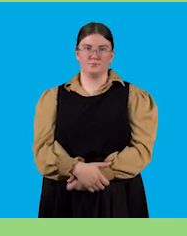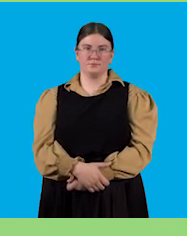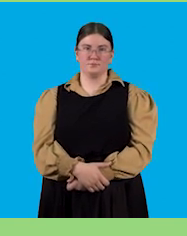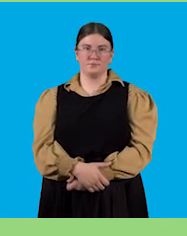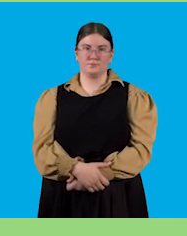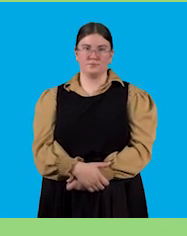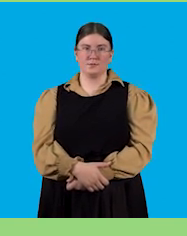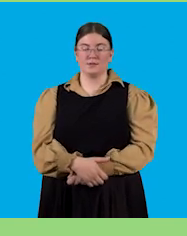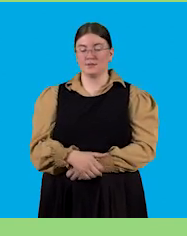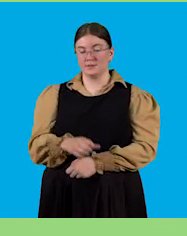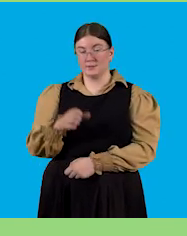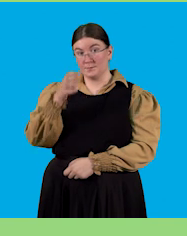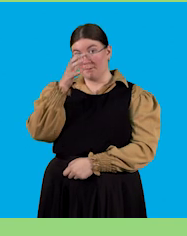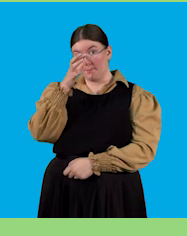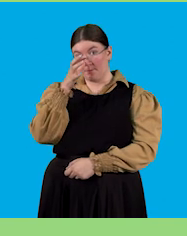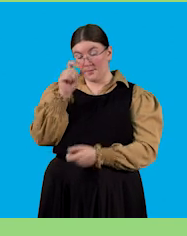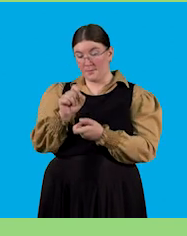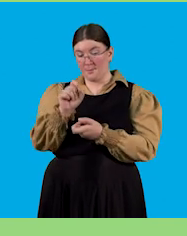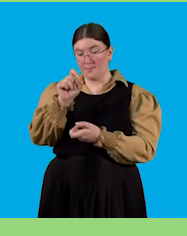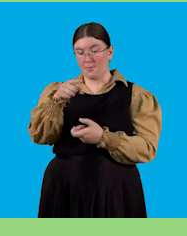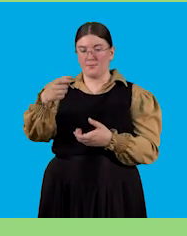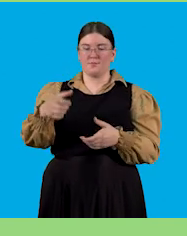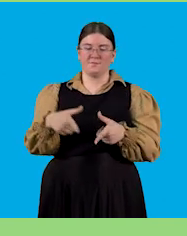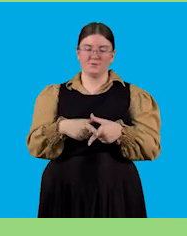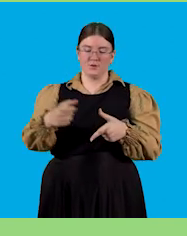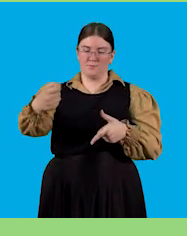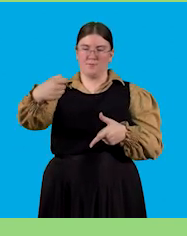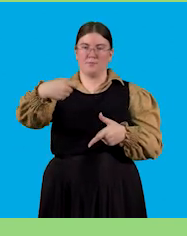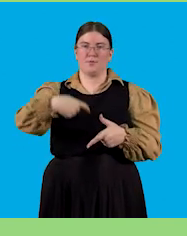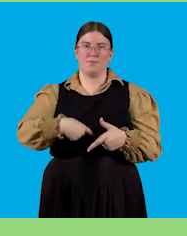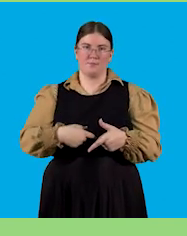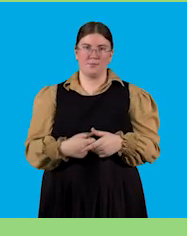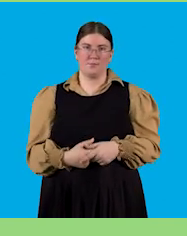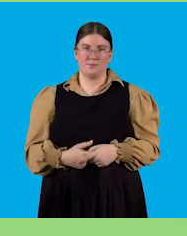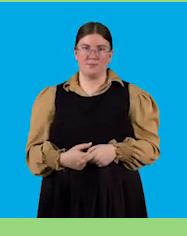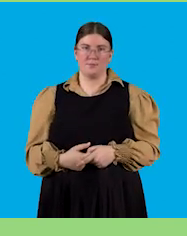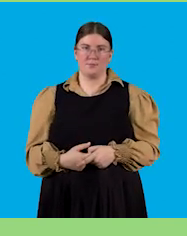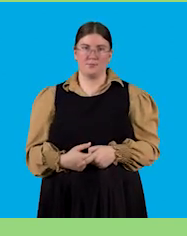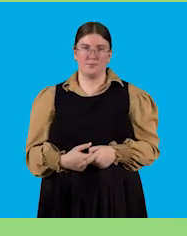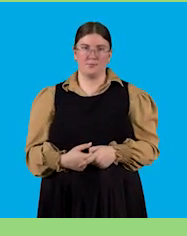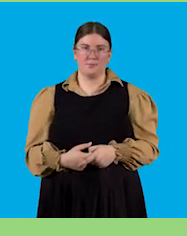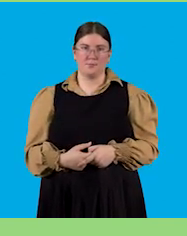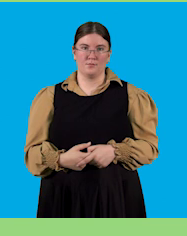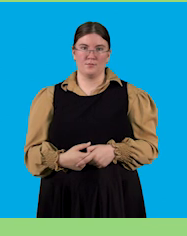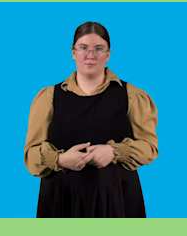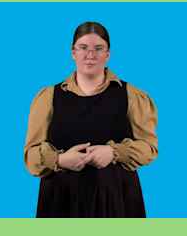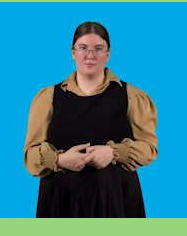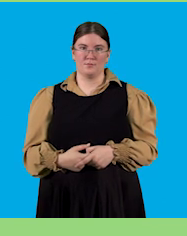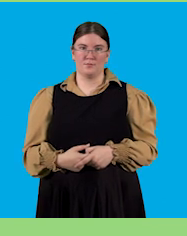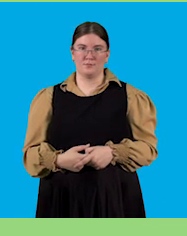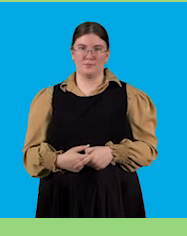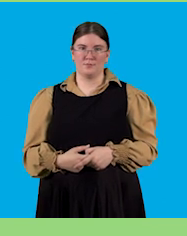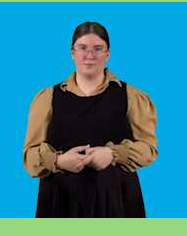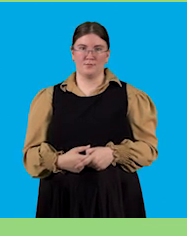Sperm will be ejaculated into the vagina, or will be deposited into the